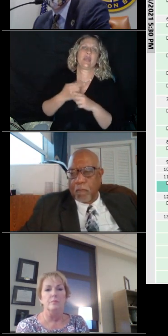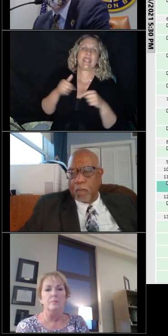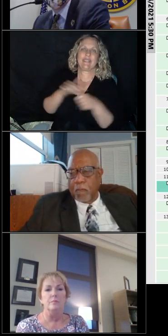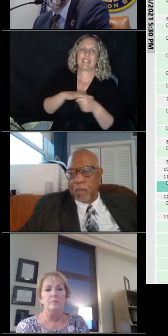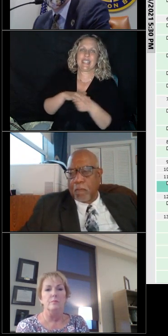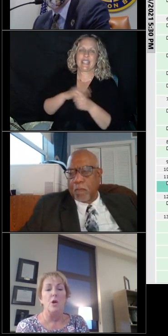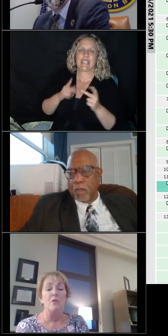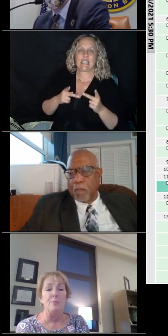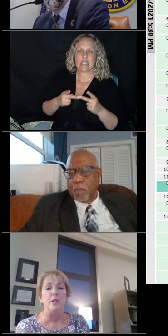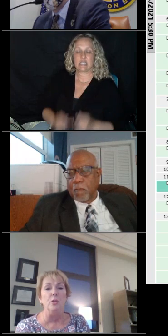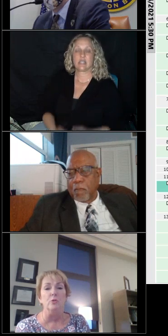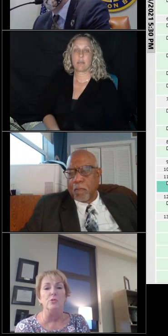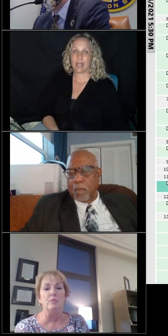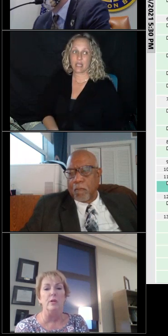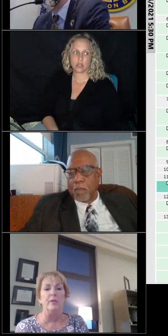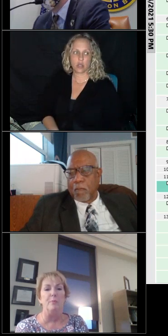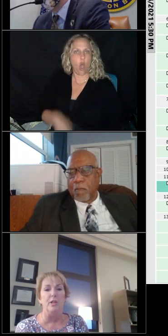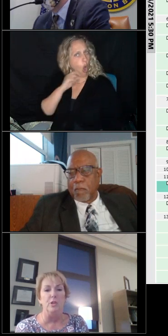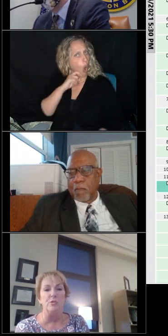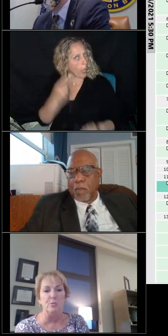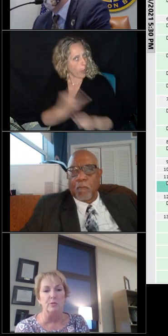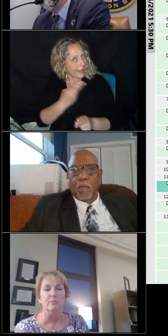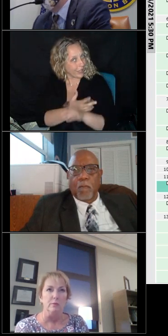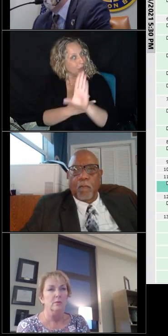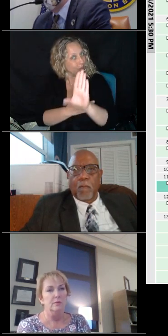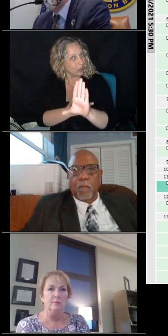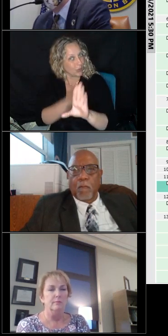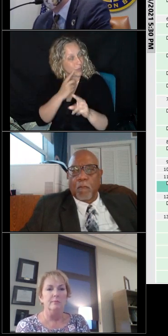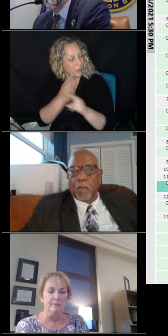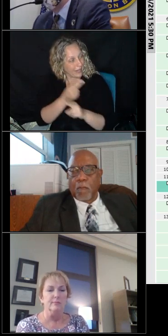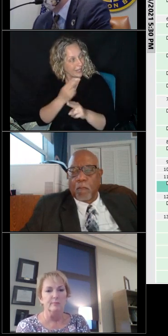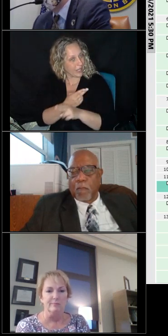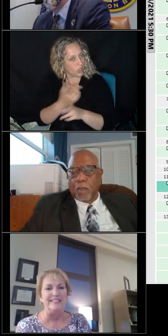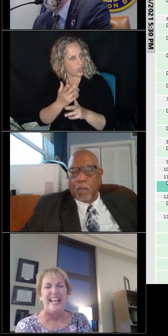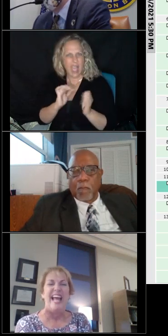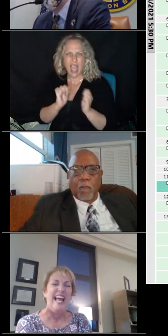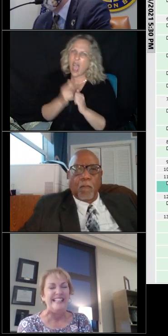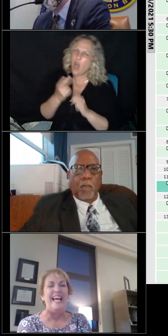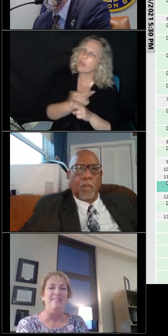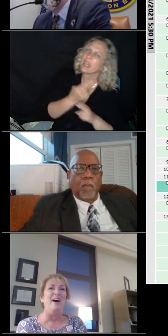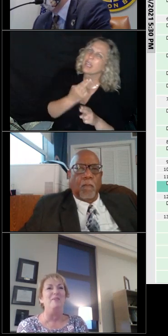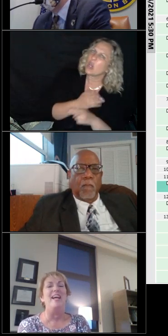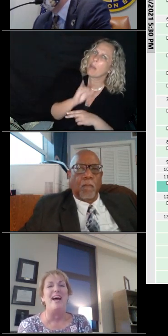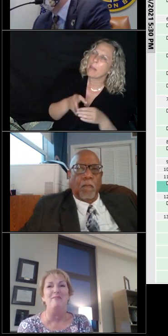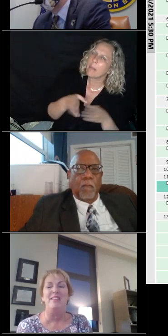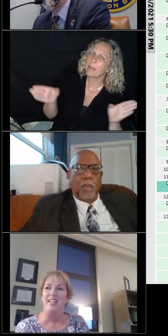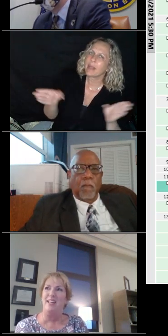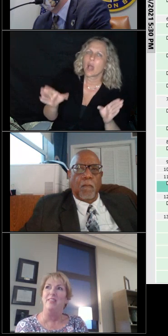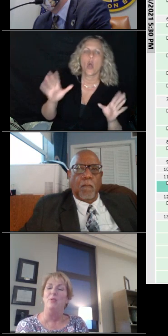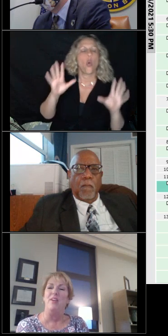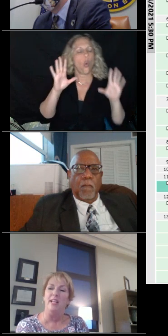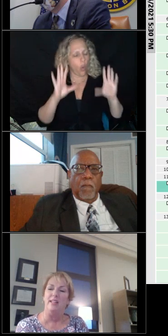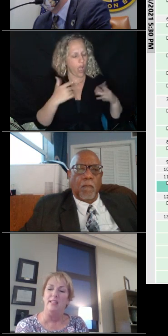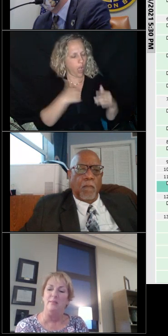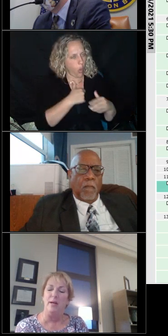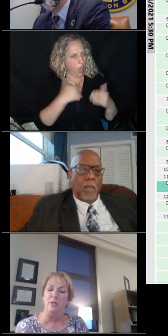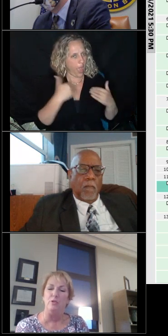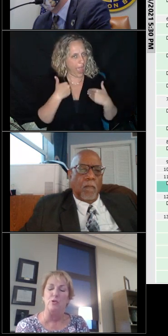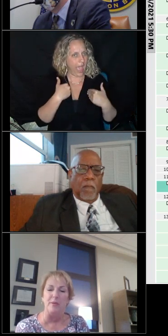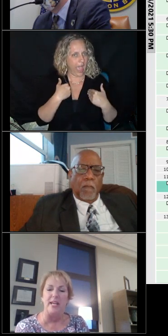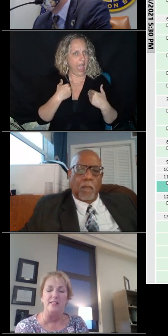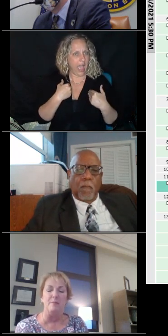facilities. Because they're being used. They're being used, and we're. How are they being used by the public? Yeah, well, we have. I think we've had